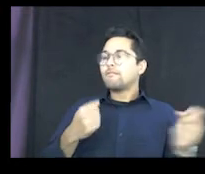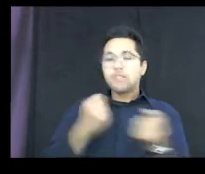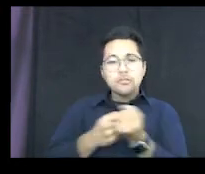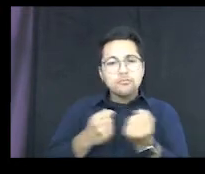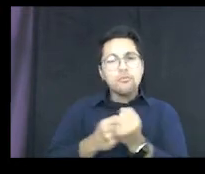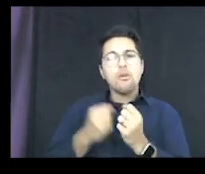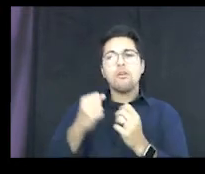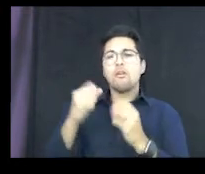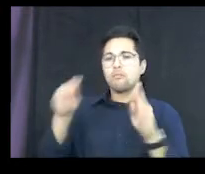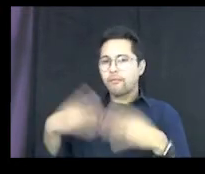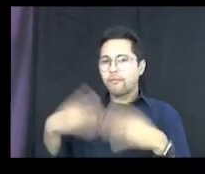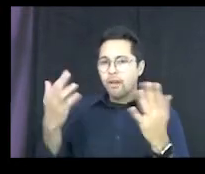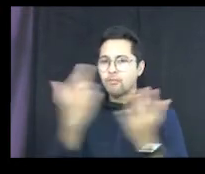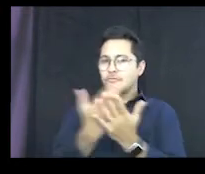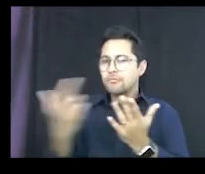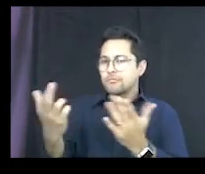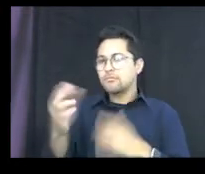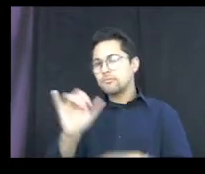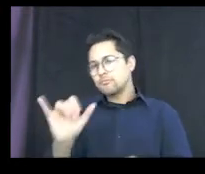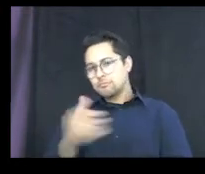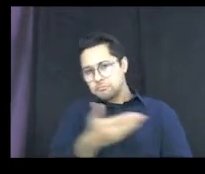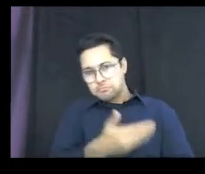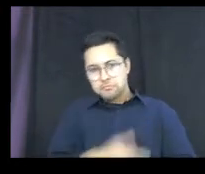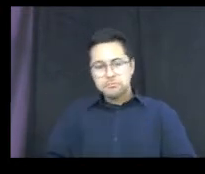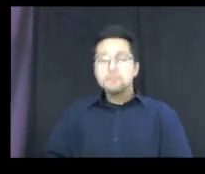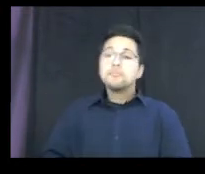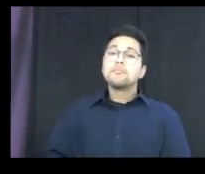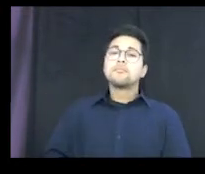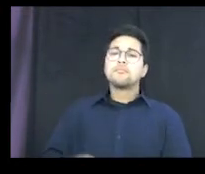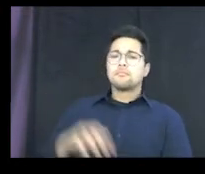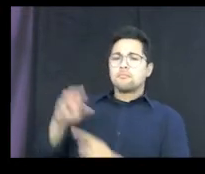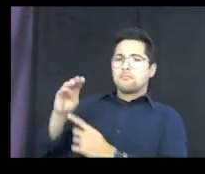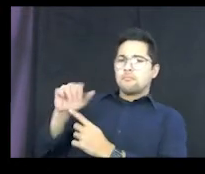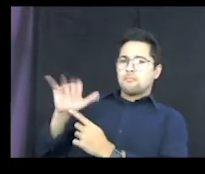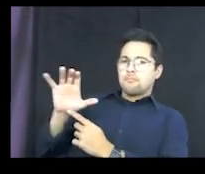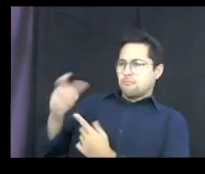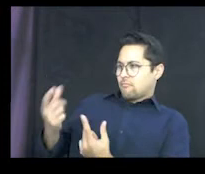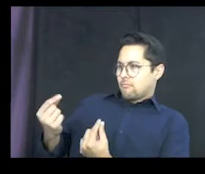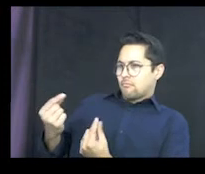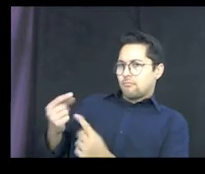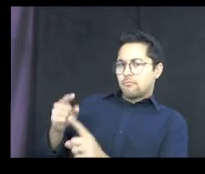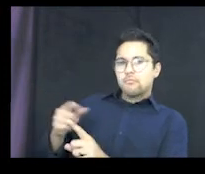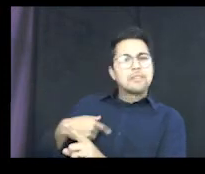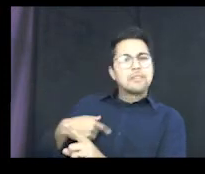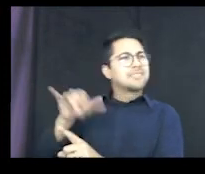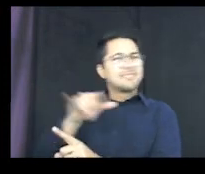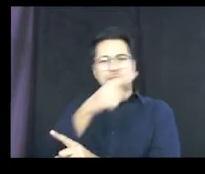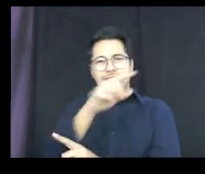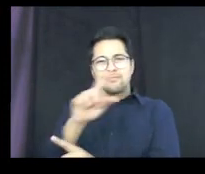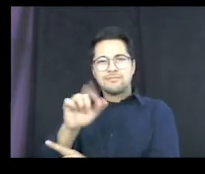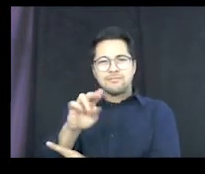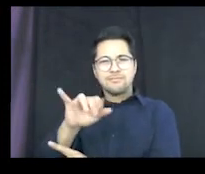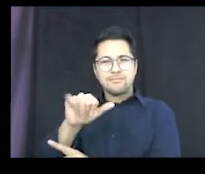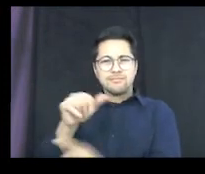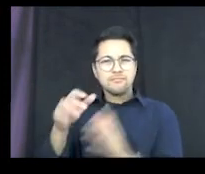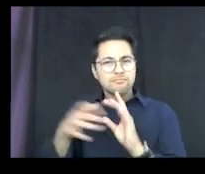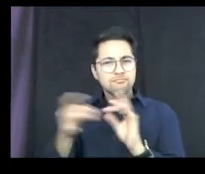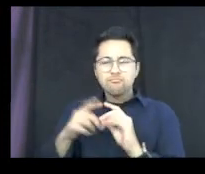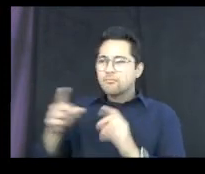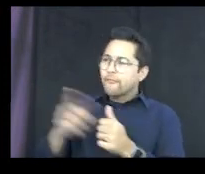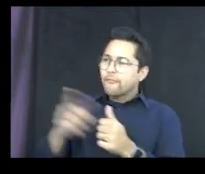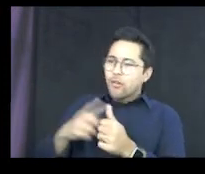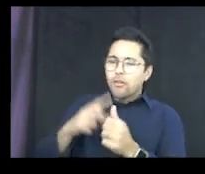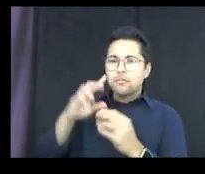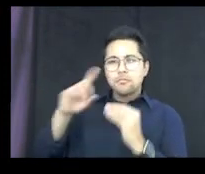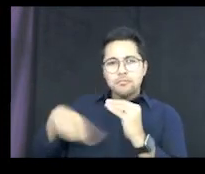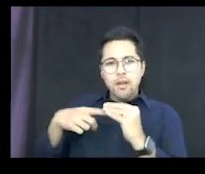supports and resources there. What does MAC do? It does what Xenia said. It has a first half that's more about